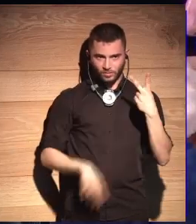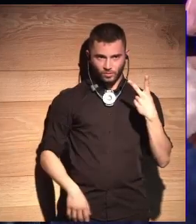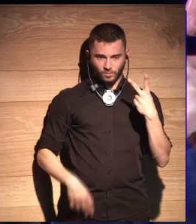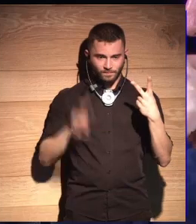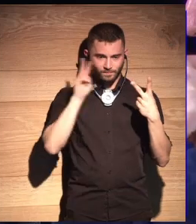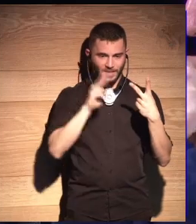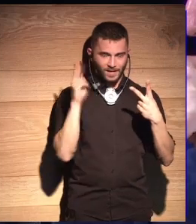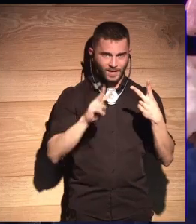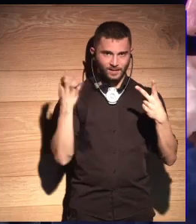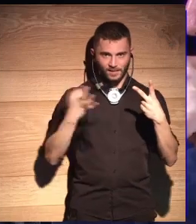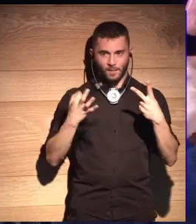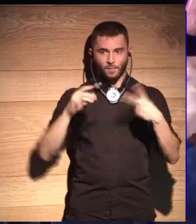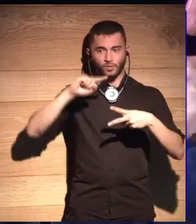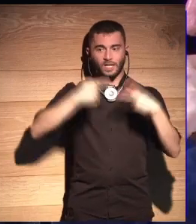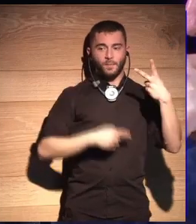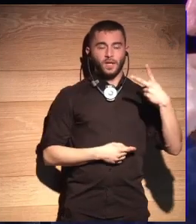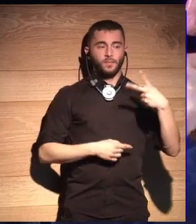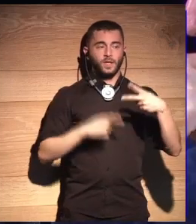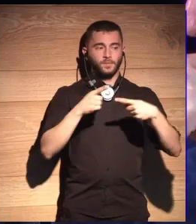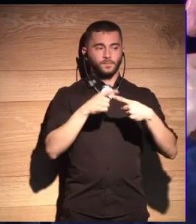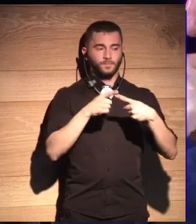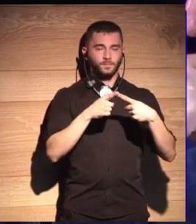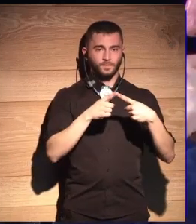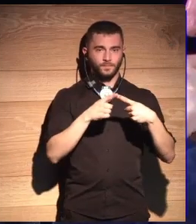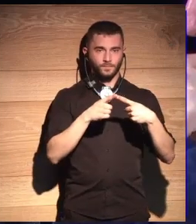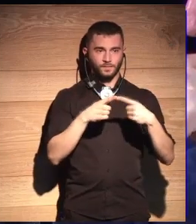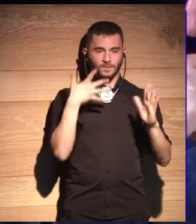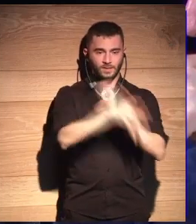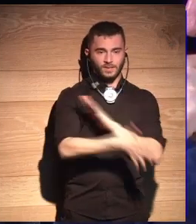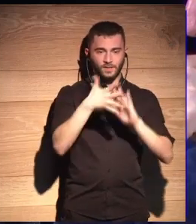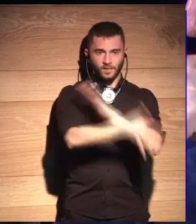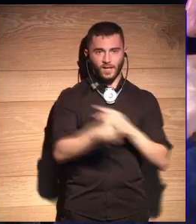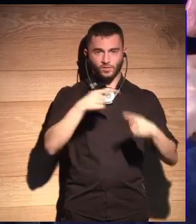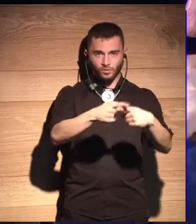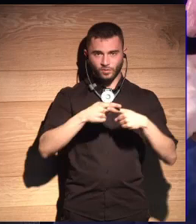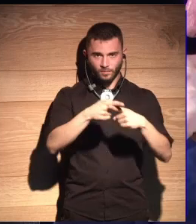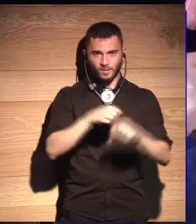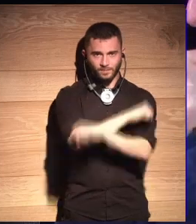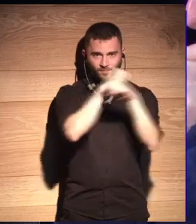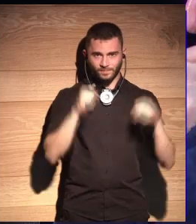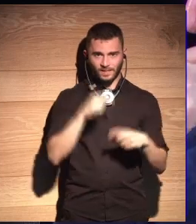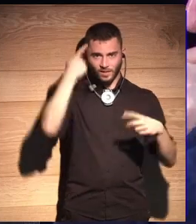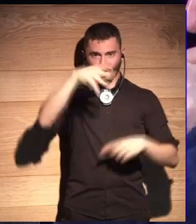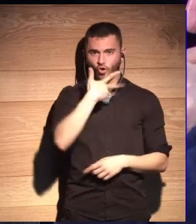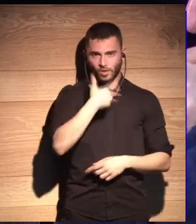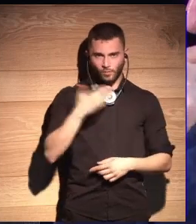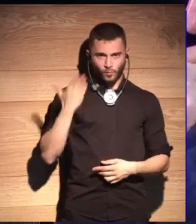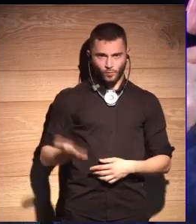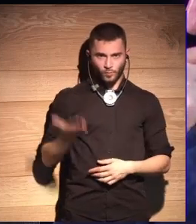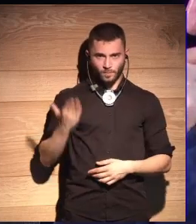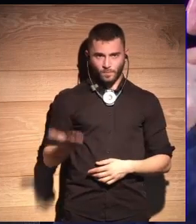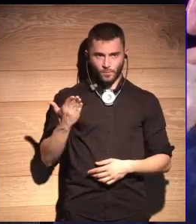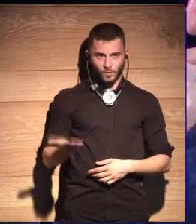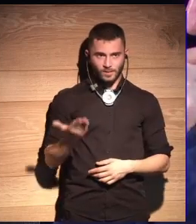two key questions that we should look at. First is to rebuild shared meanings. Knowledge